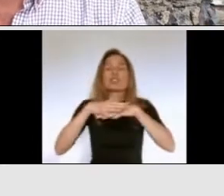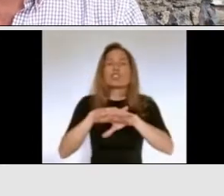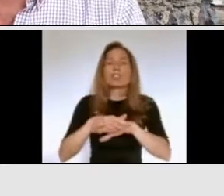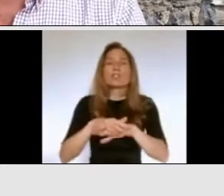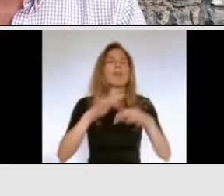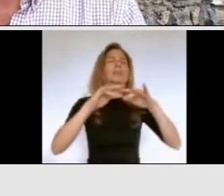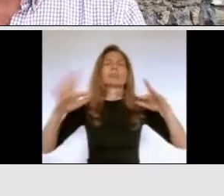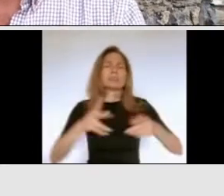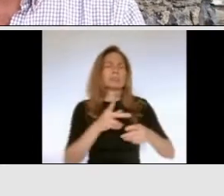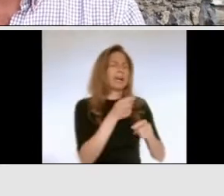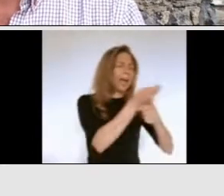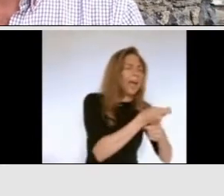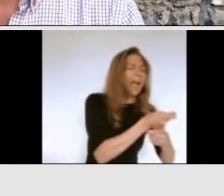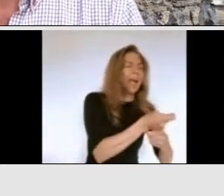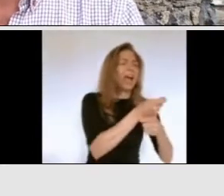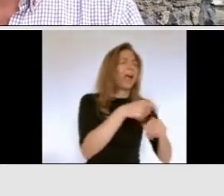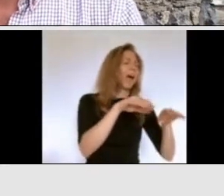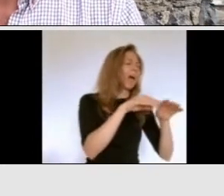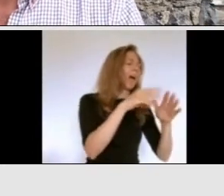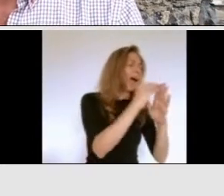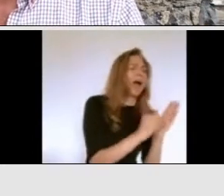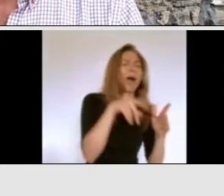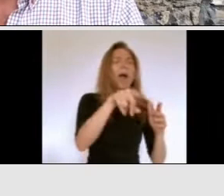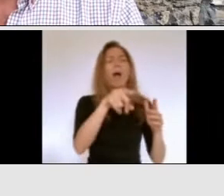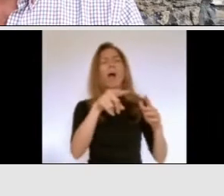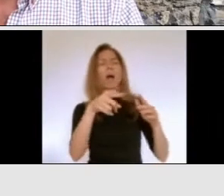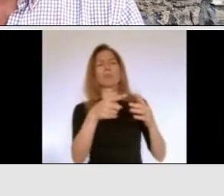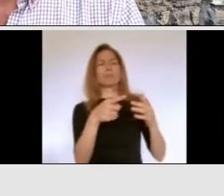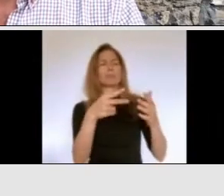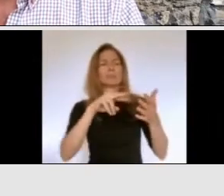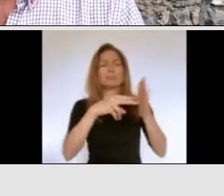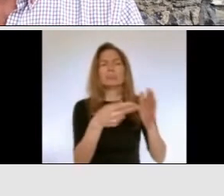of different digital solutions. And